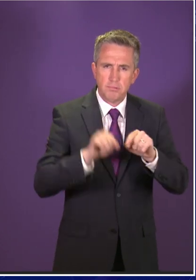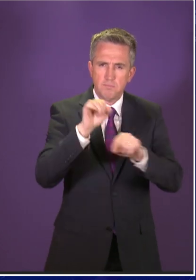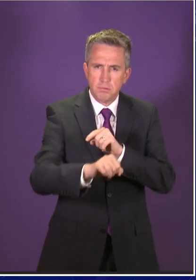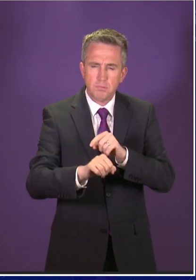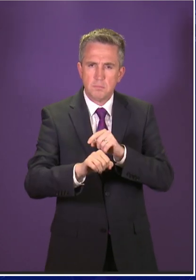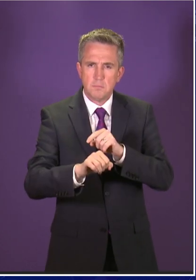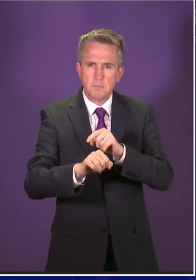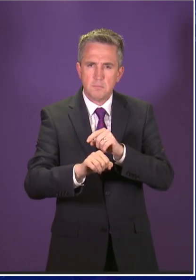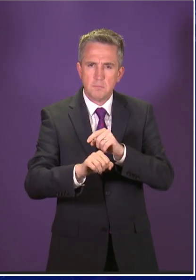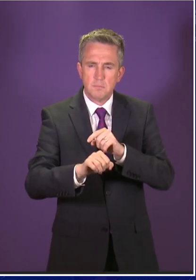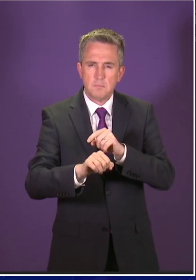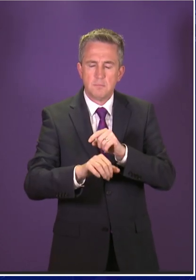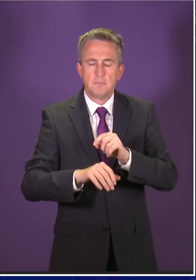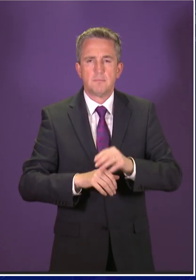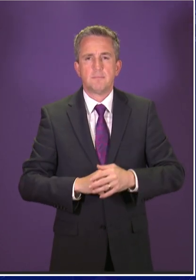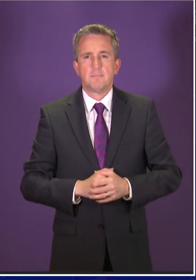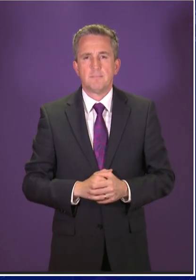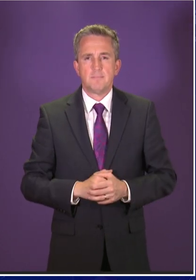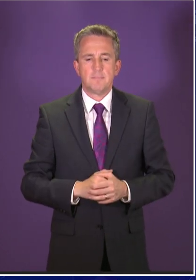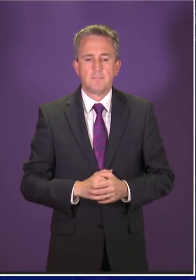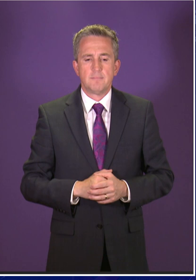end them.